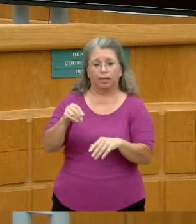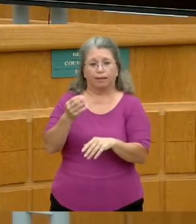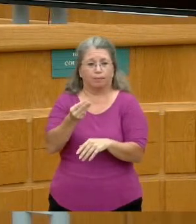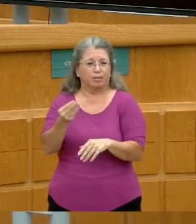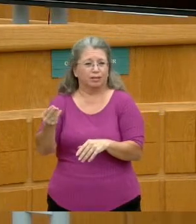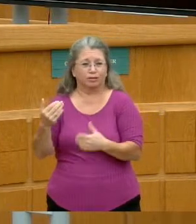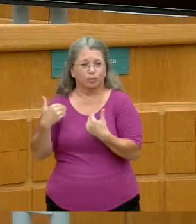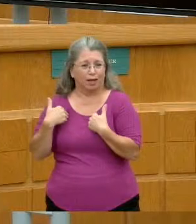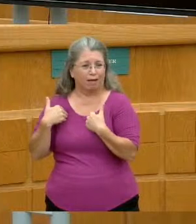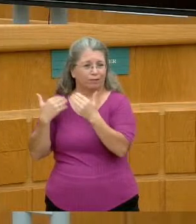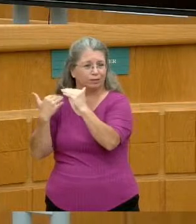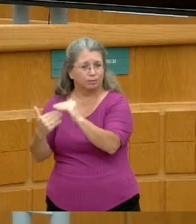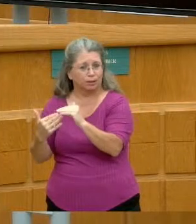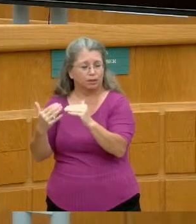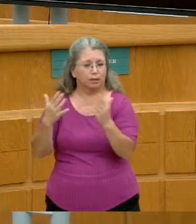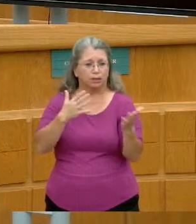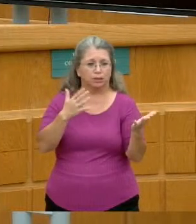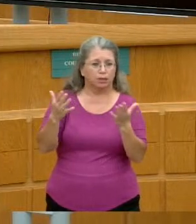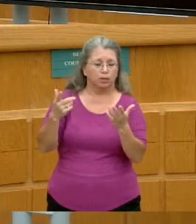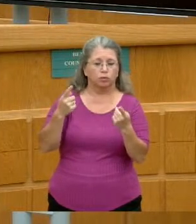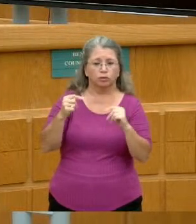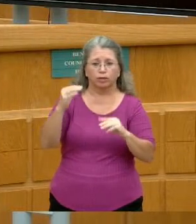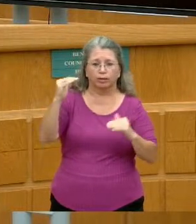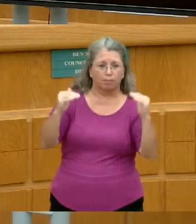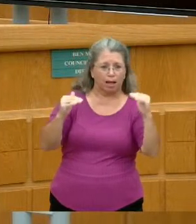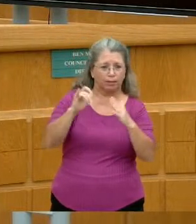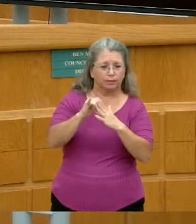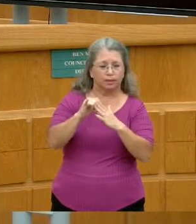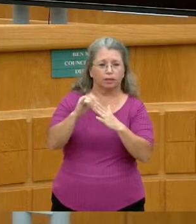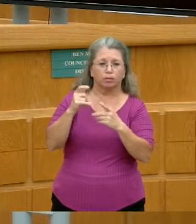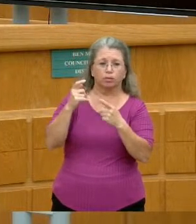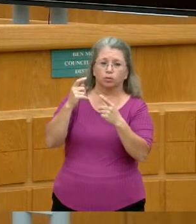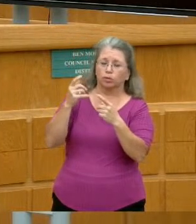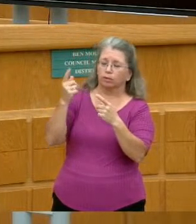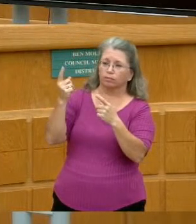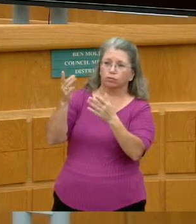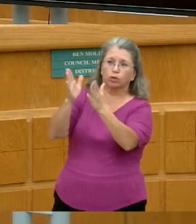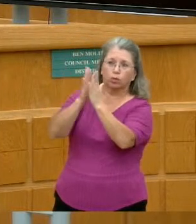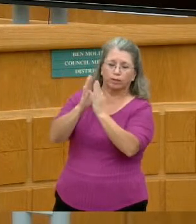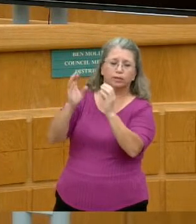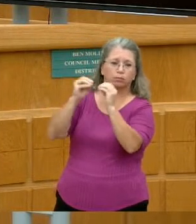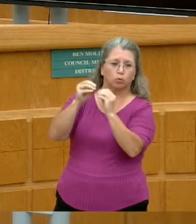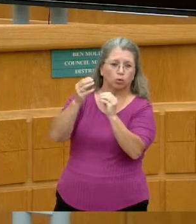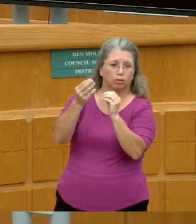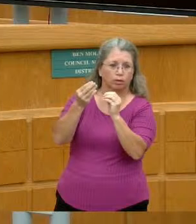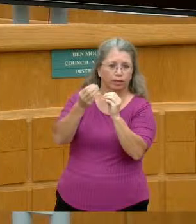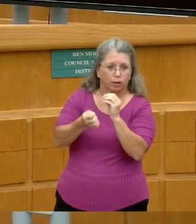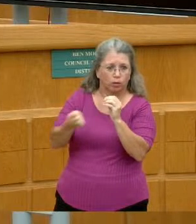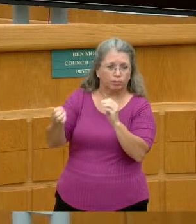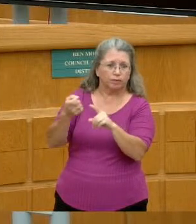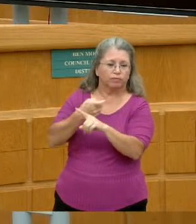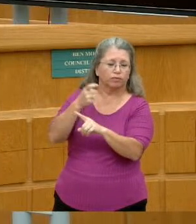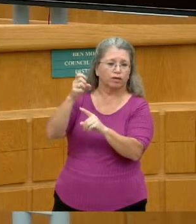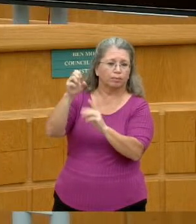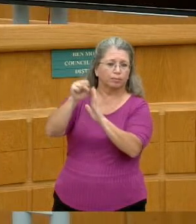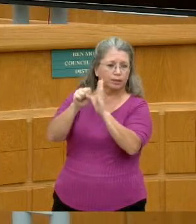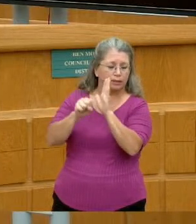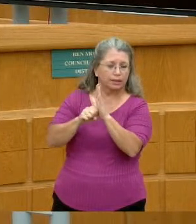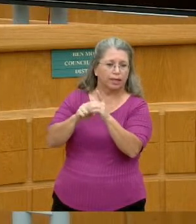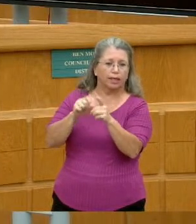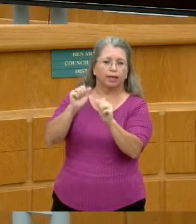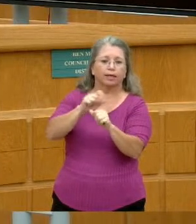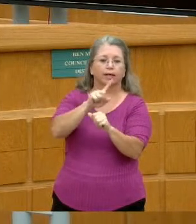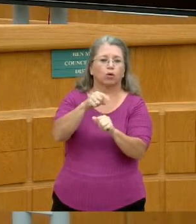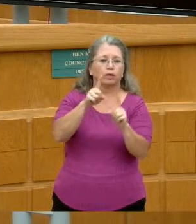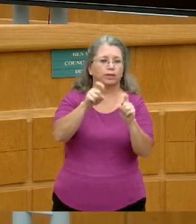them. So we're constantly trying to get more supplies from the state, and we can only test as many people